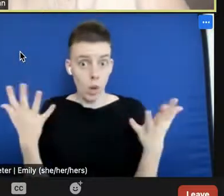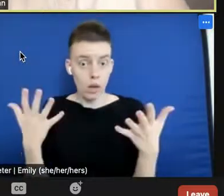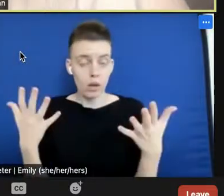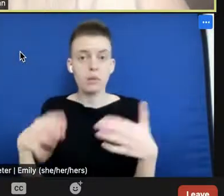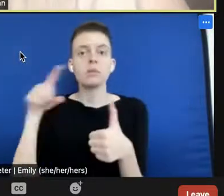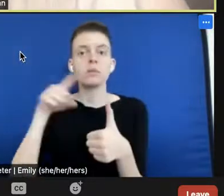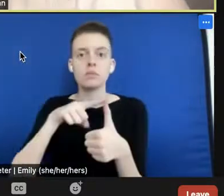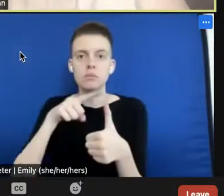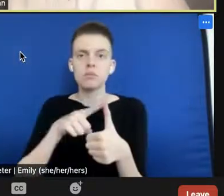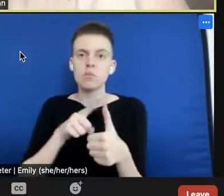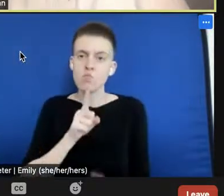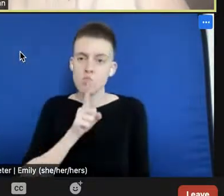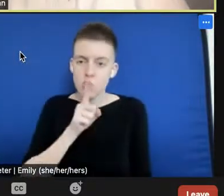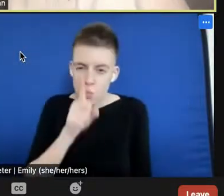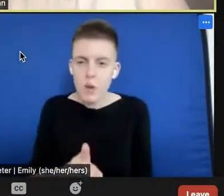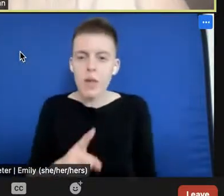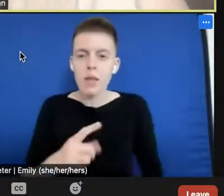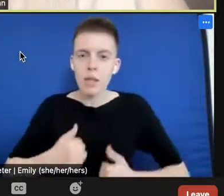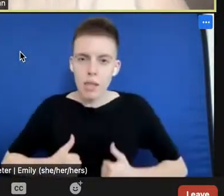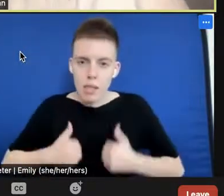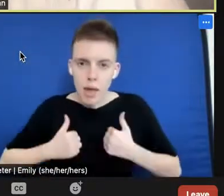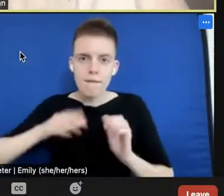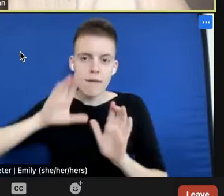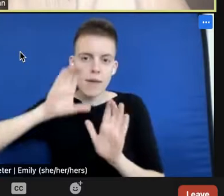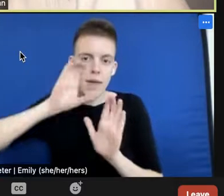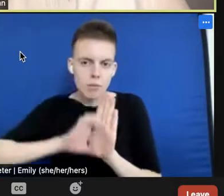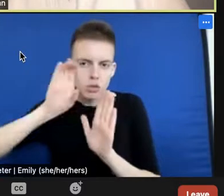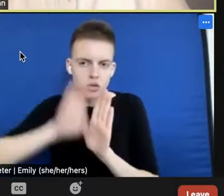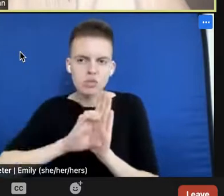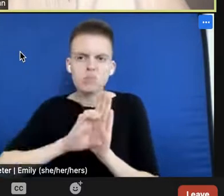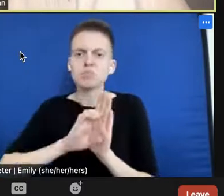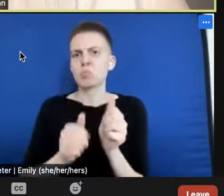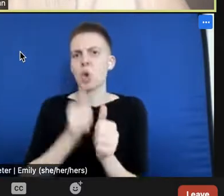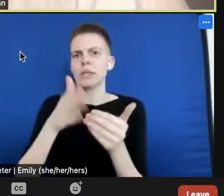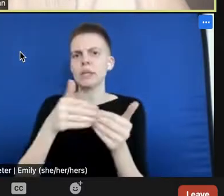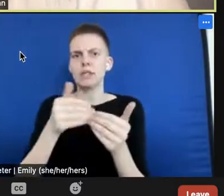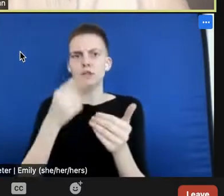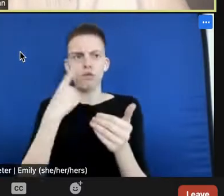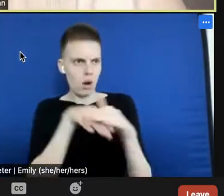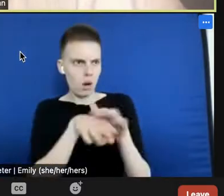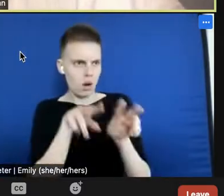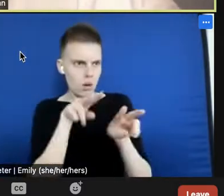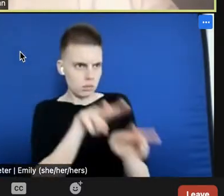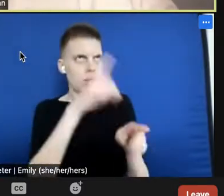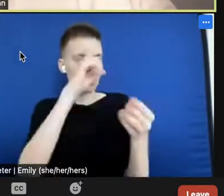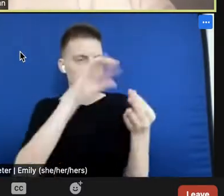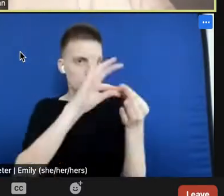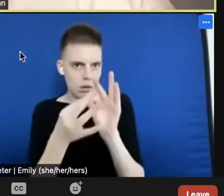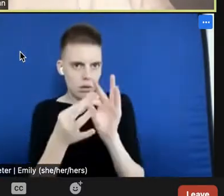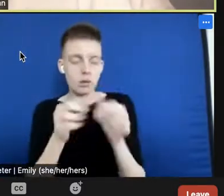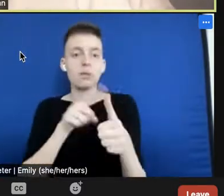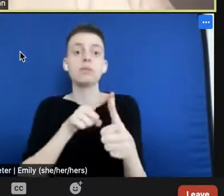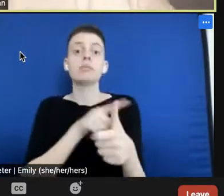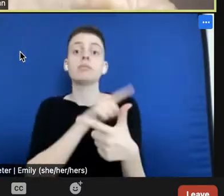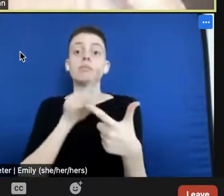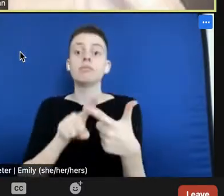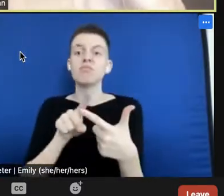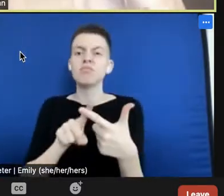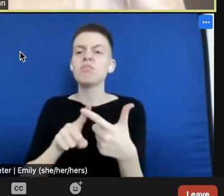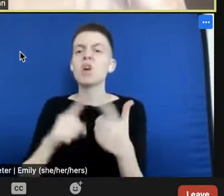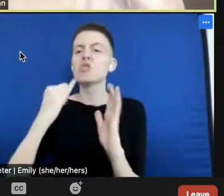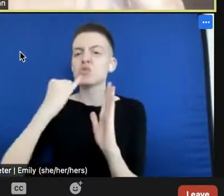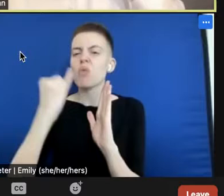photographic realistic color images as the easiest to access, realistic color drawings, I'll show you some of